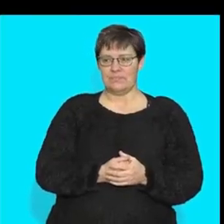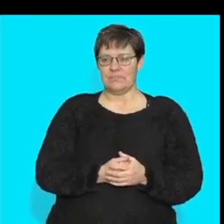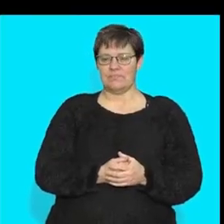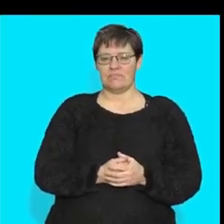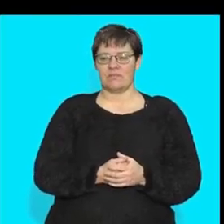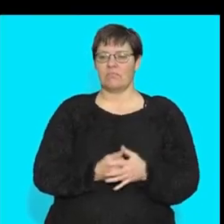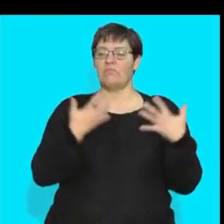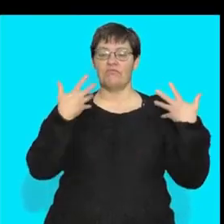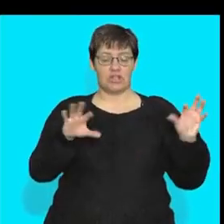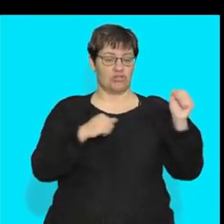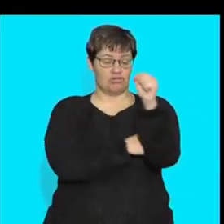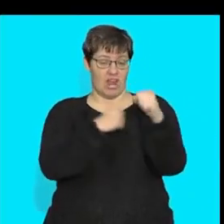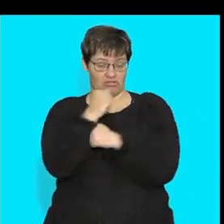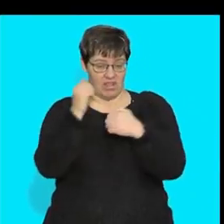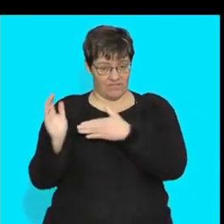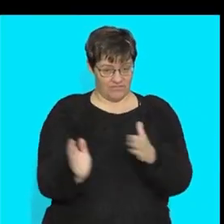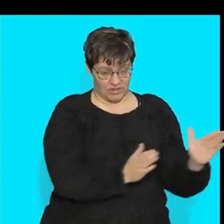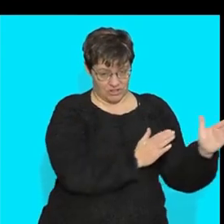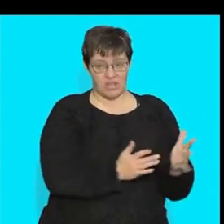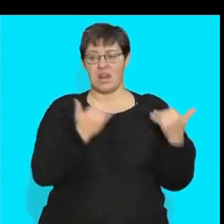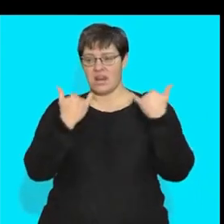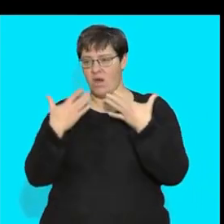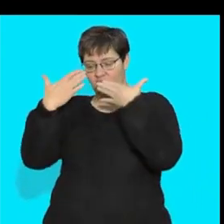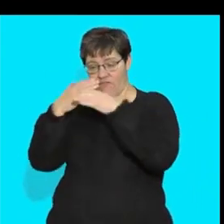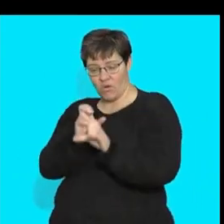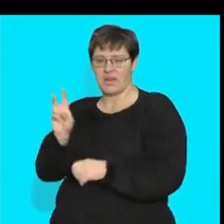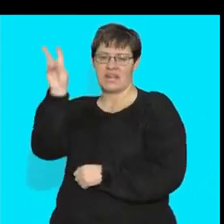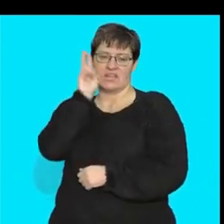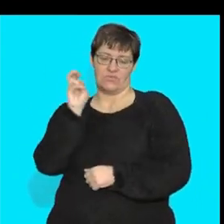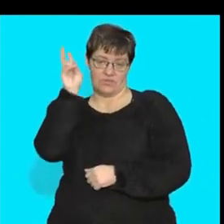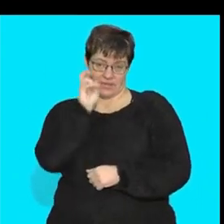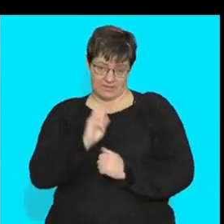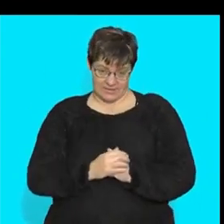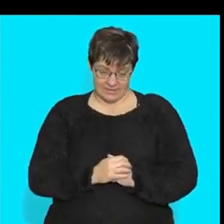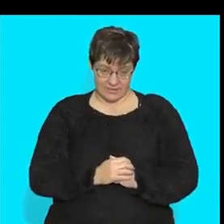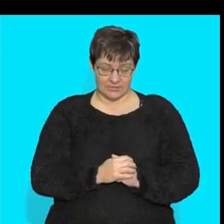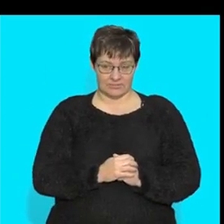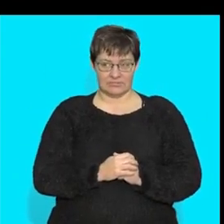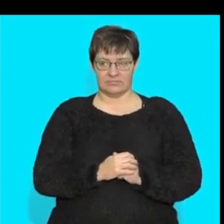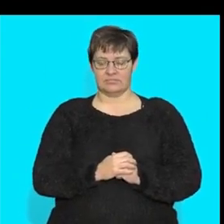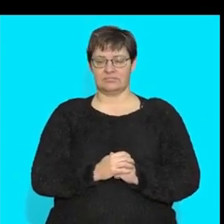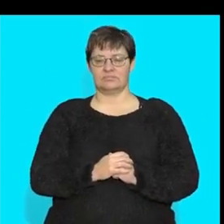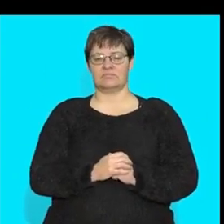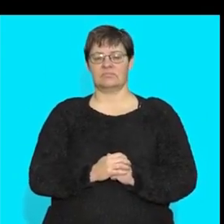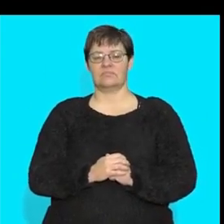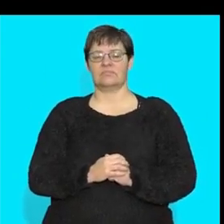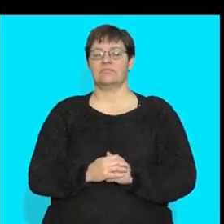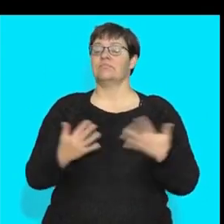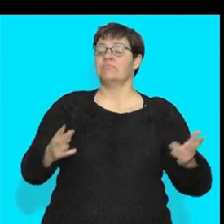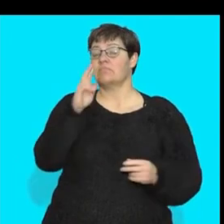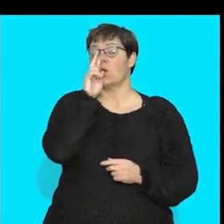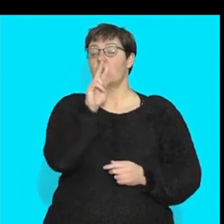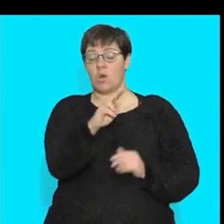So we've done the structure of the ear and now we will be looking at hearing part of the ear. So if we look at